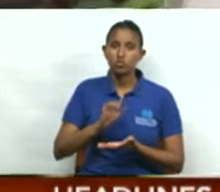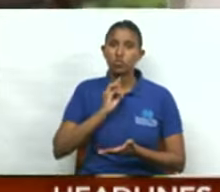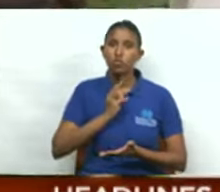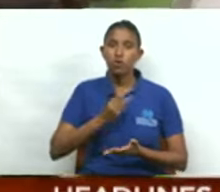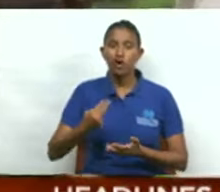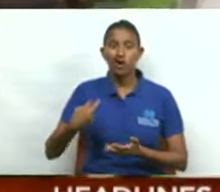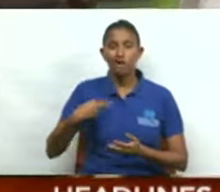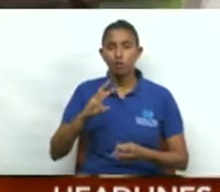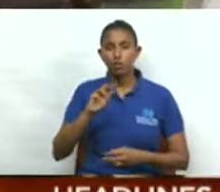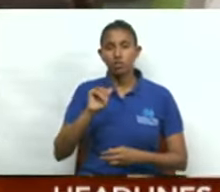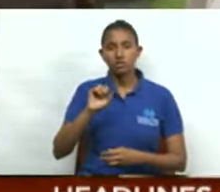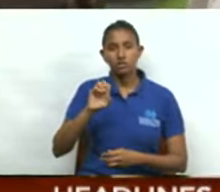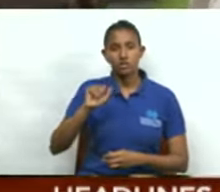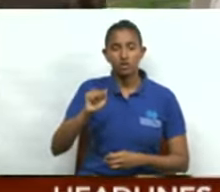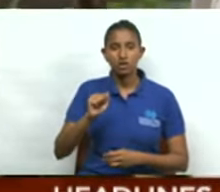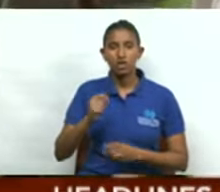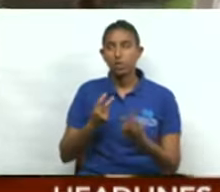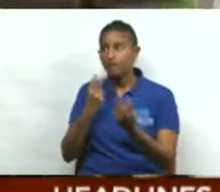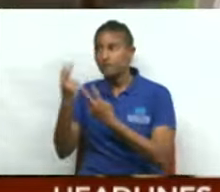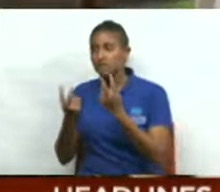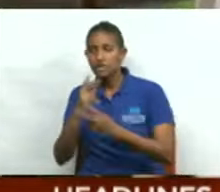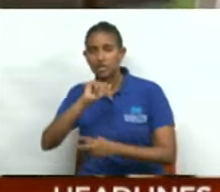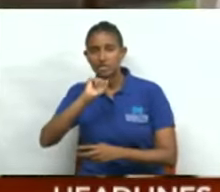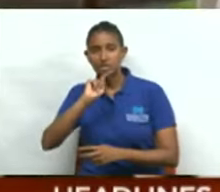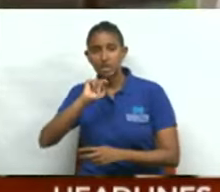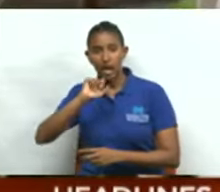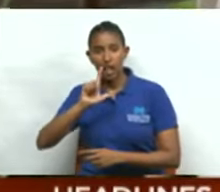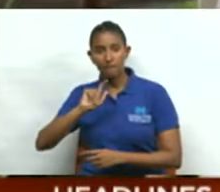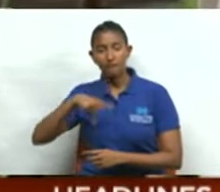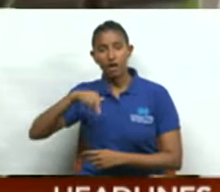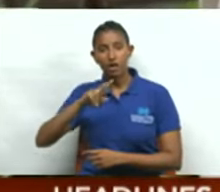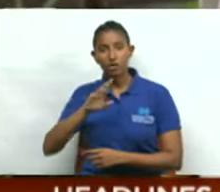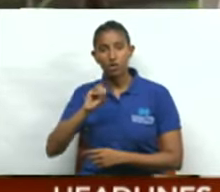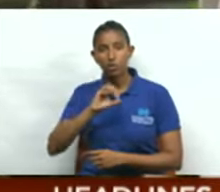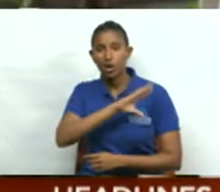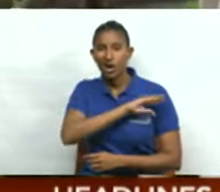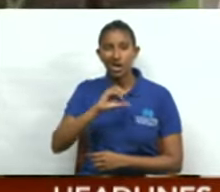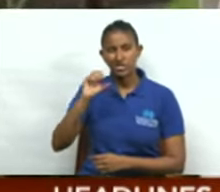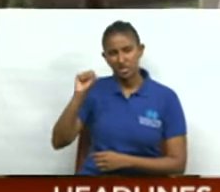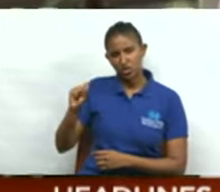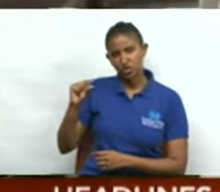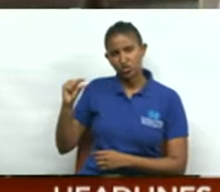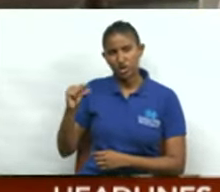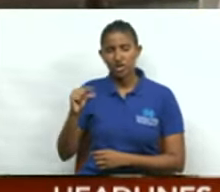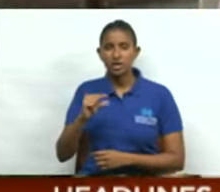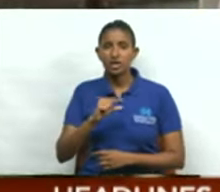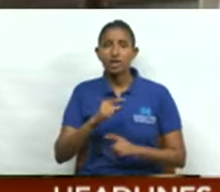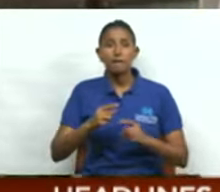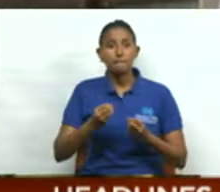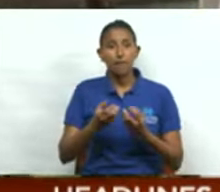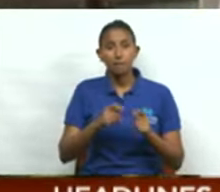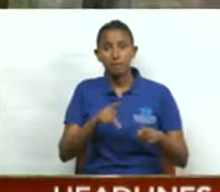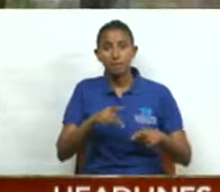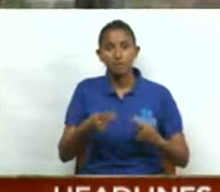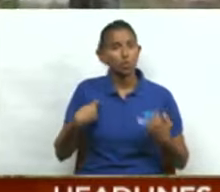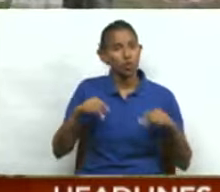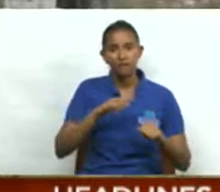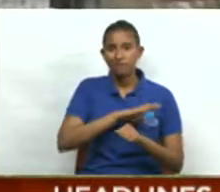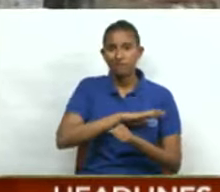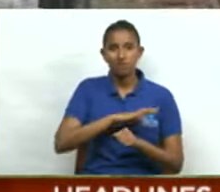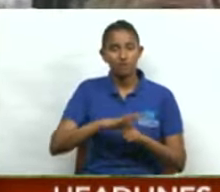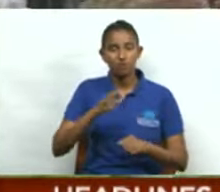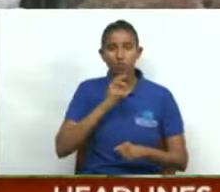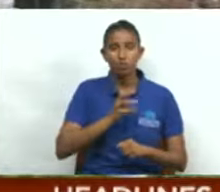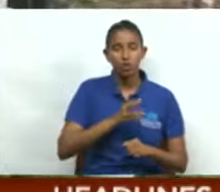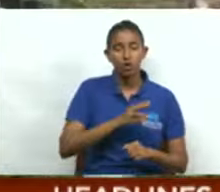went to Talparo and parts of Sangre Grande, where residents have endured weeks without a reliable supply of water. The Public